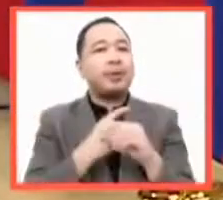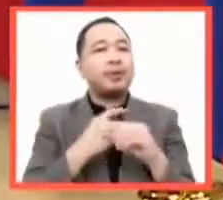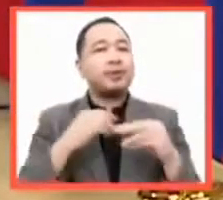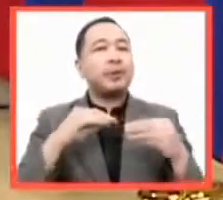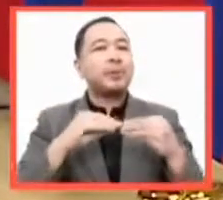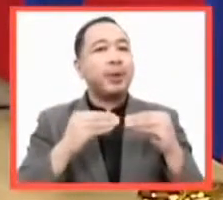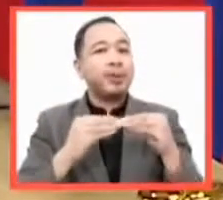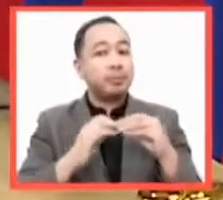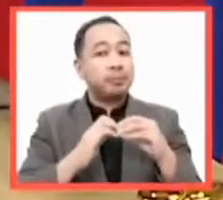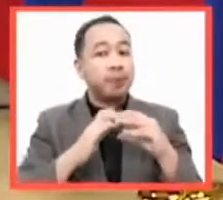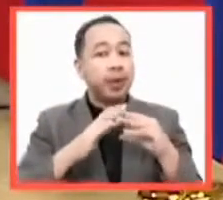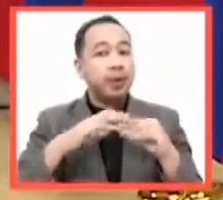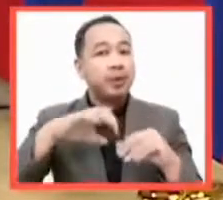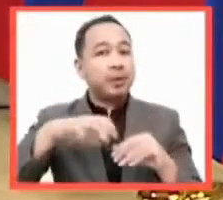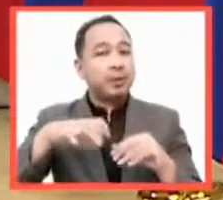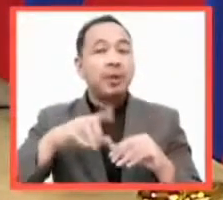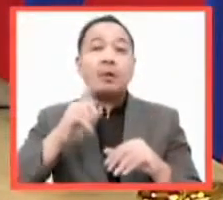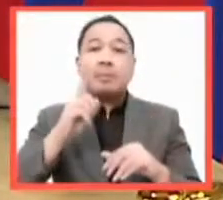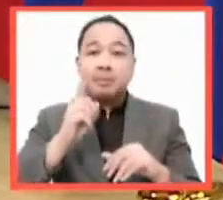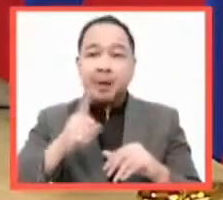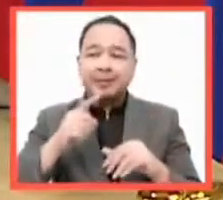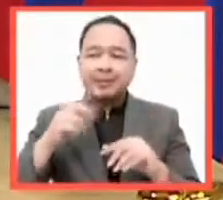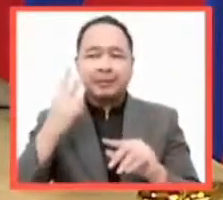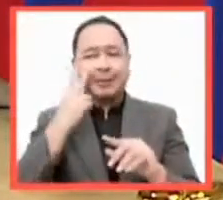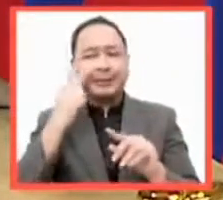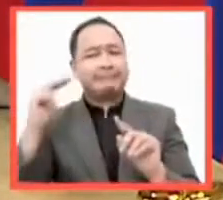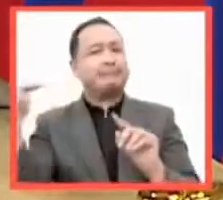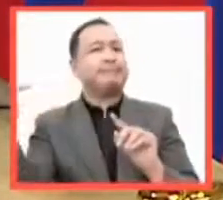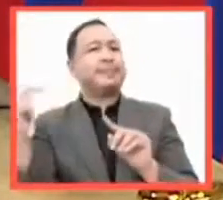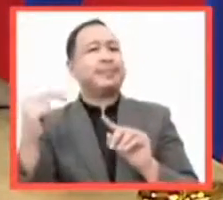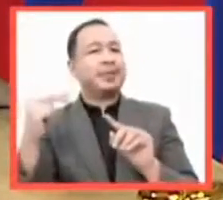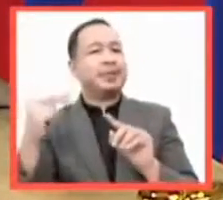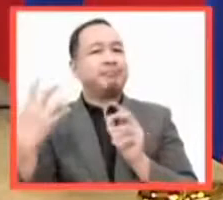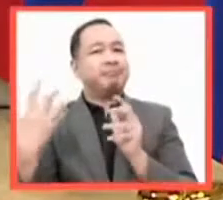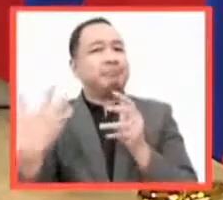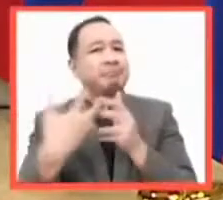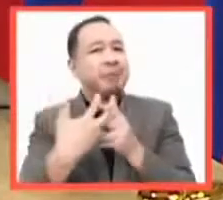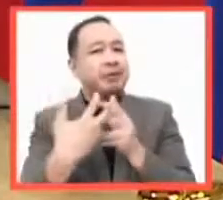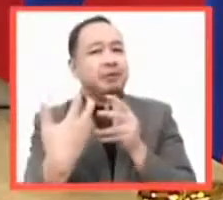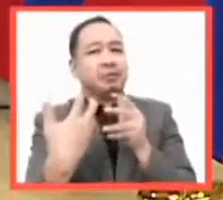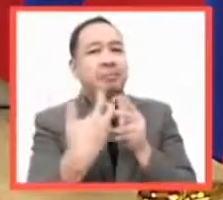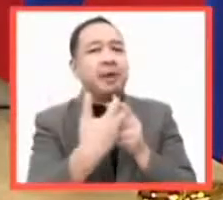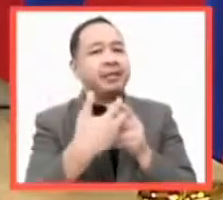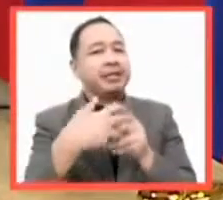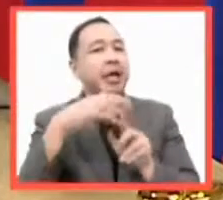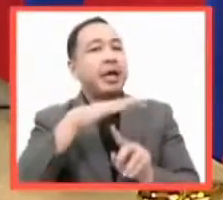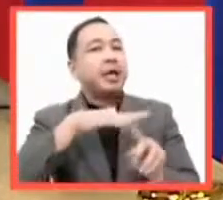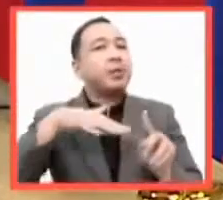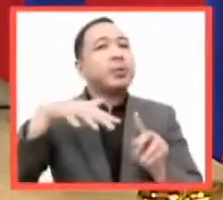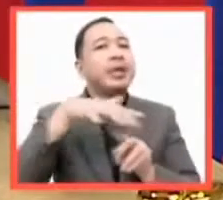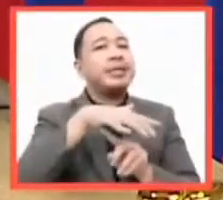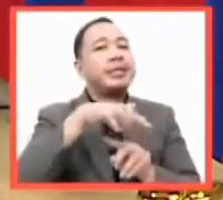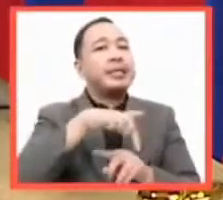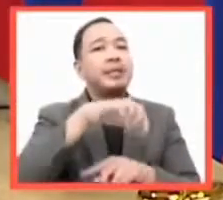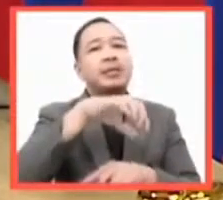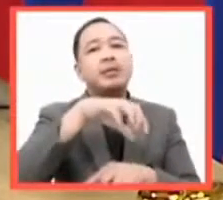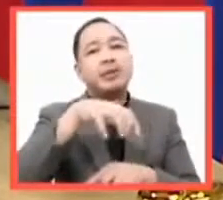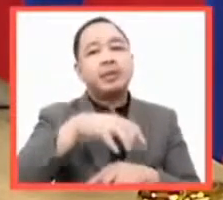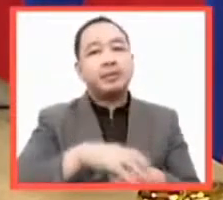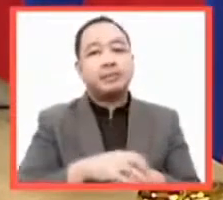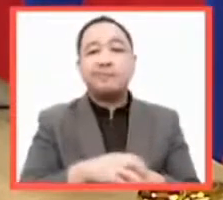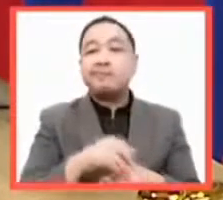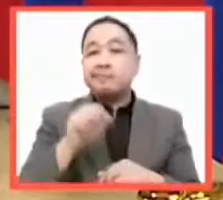problems in nation building, let us consider pragmatic approaches that square ideals with